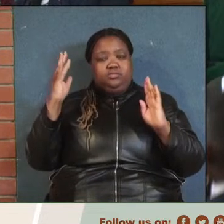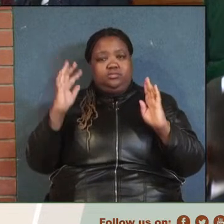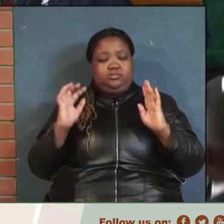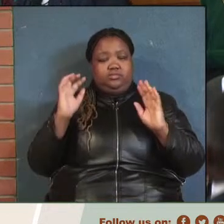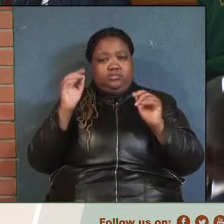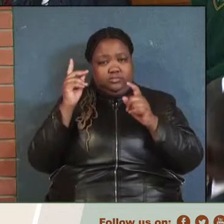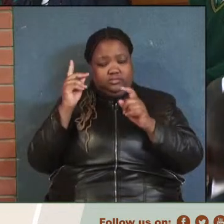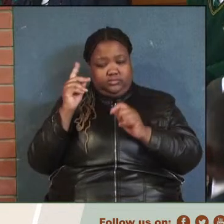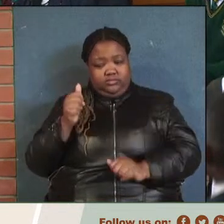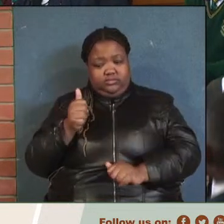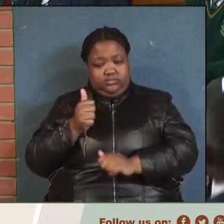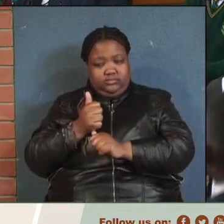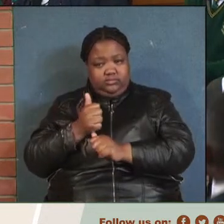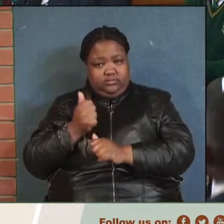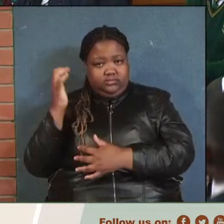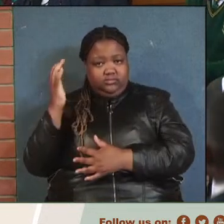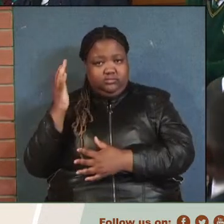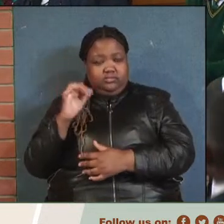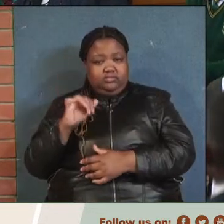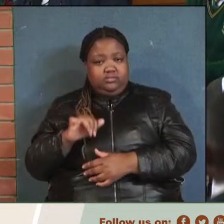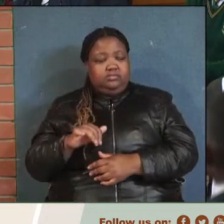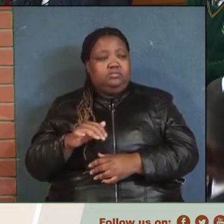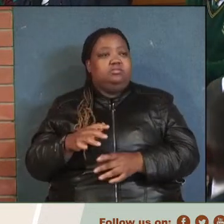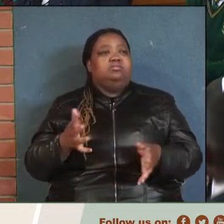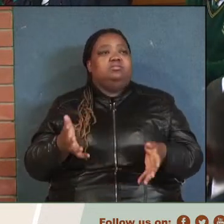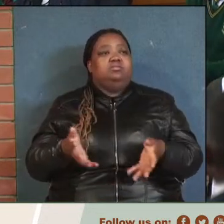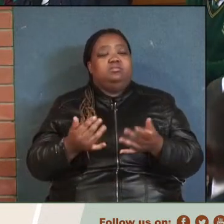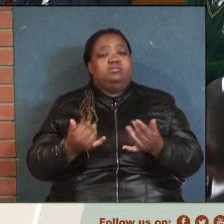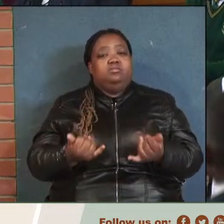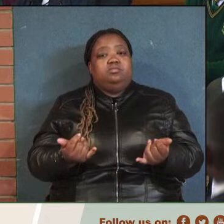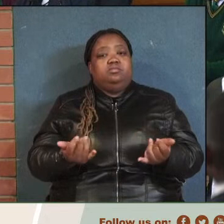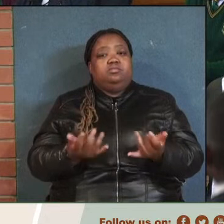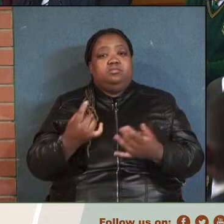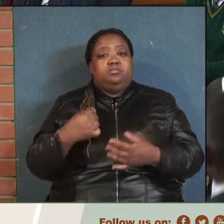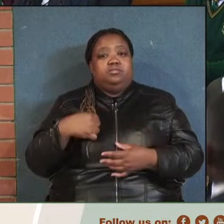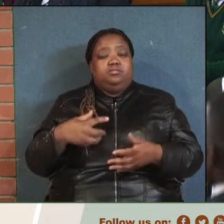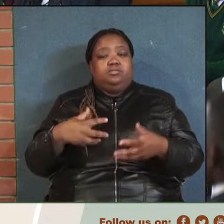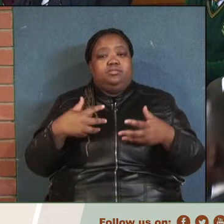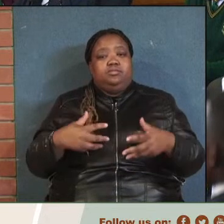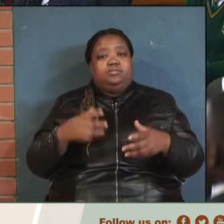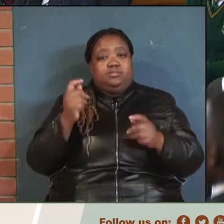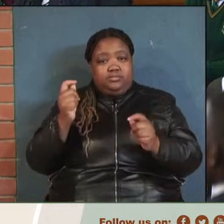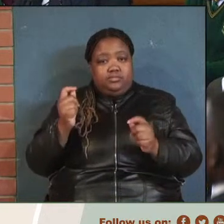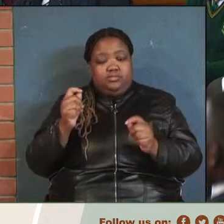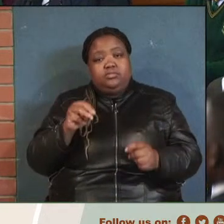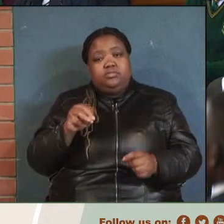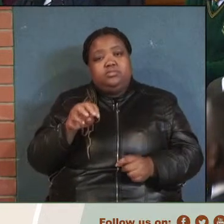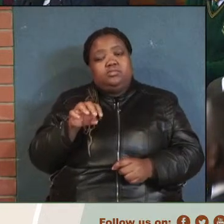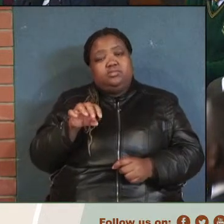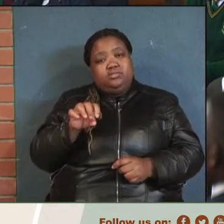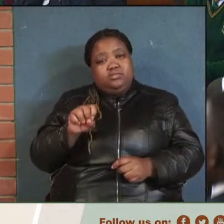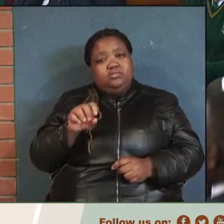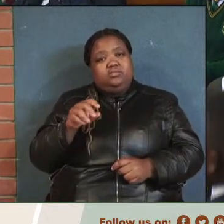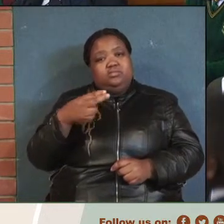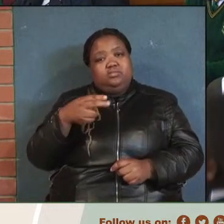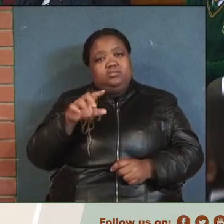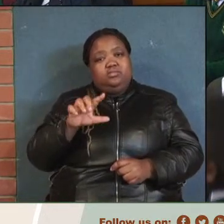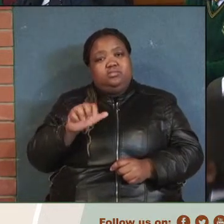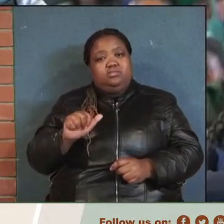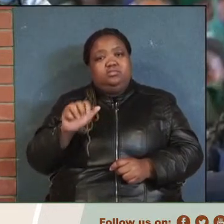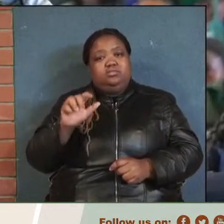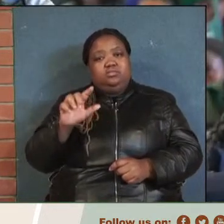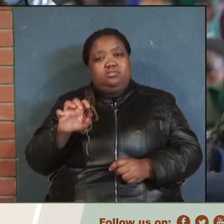at its fullest of honorable members. Standing here by you is Honorable M.S. Hlalele. I respect you,